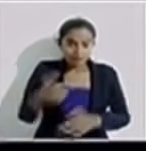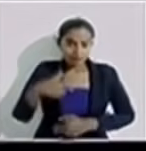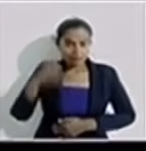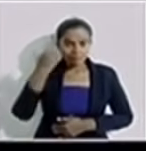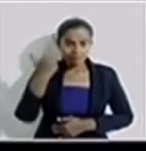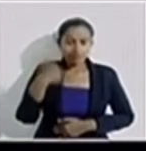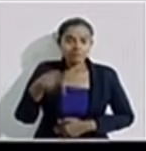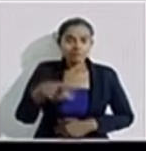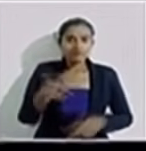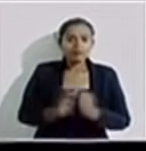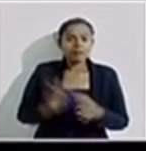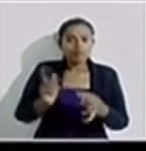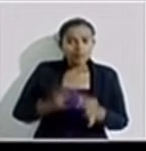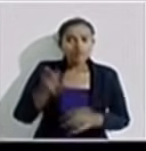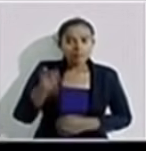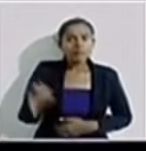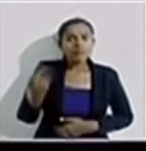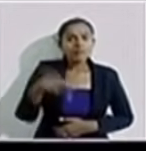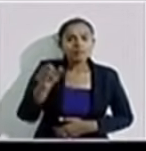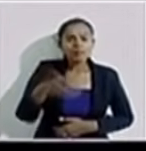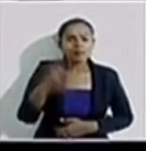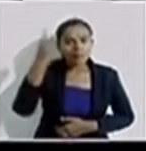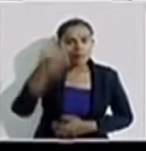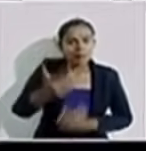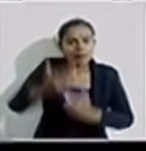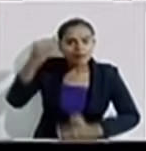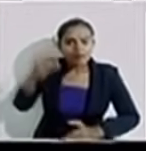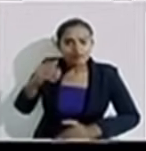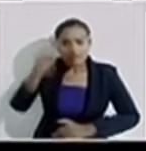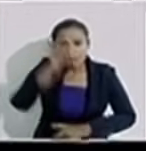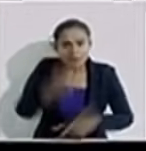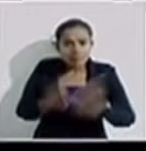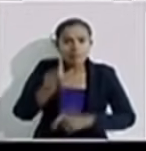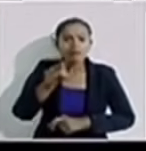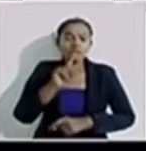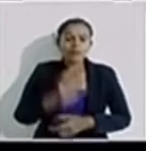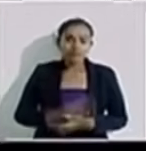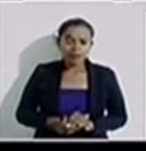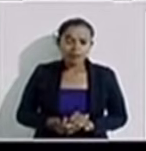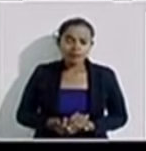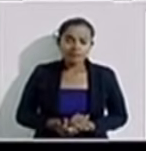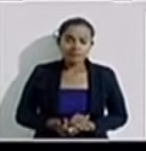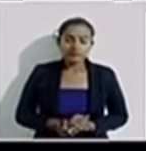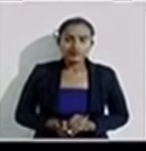the mastermind behind this? We report, you decide.